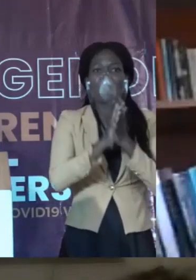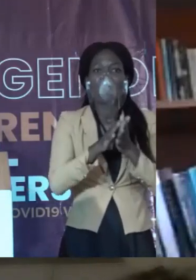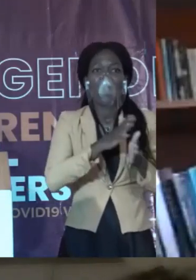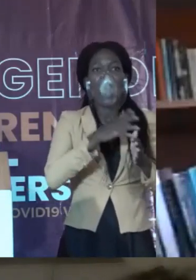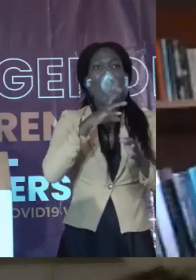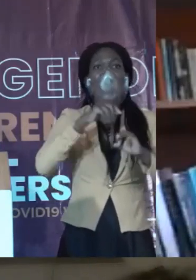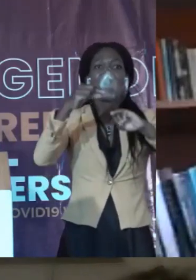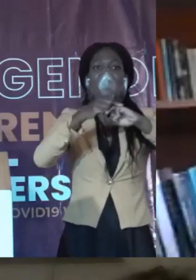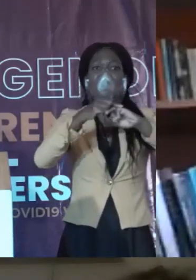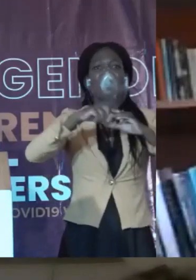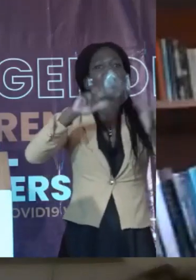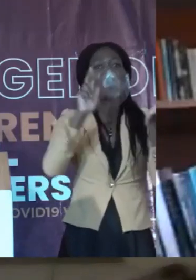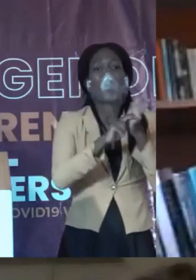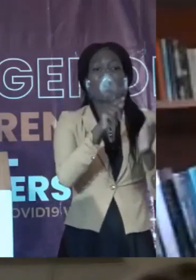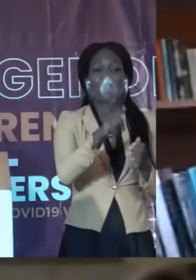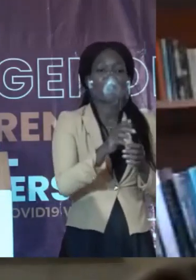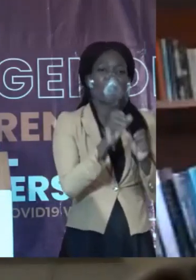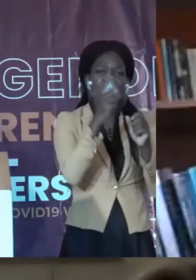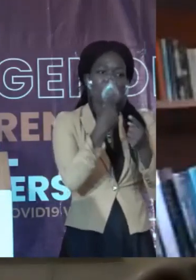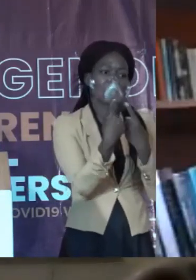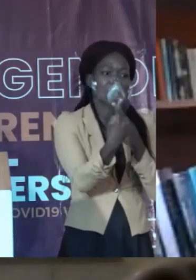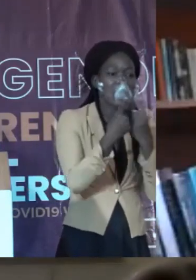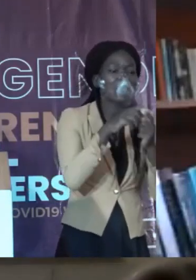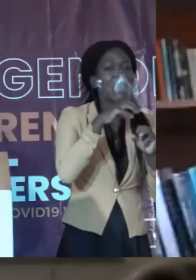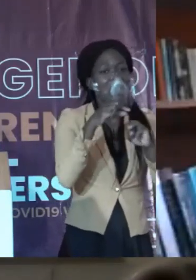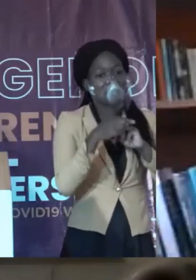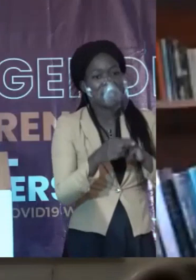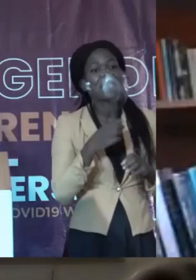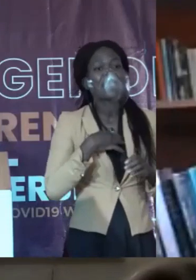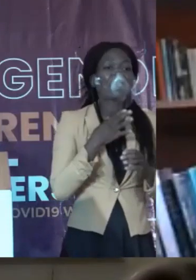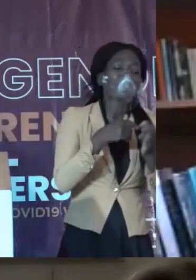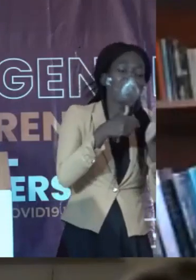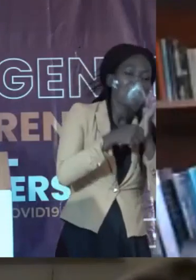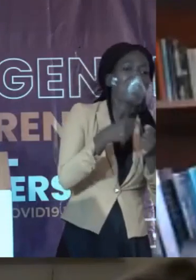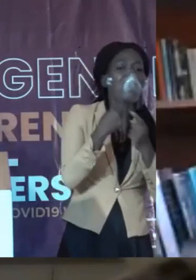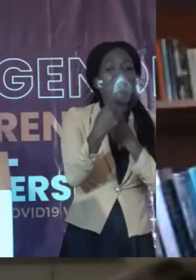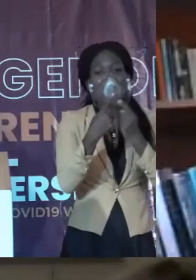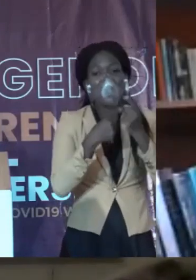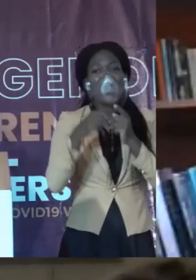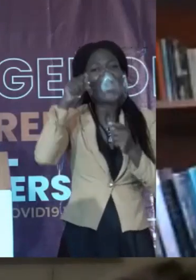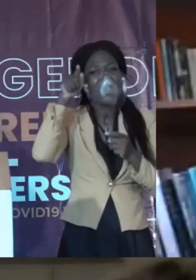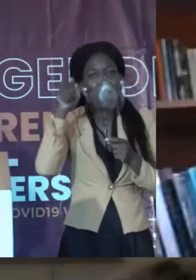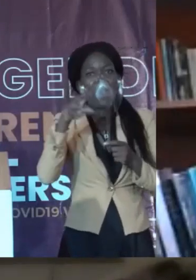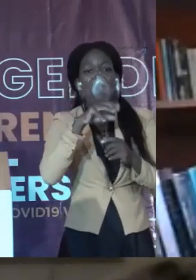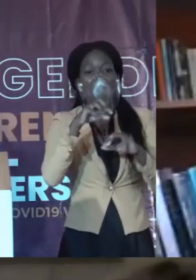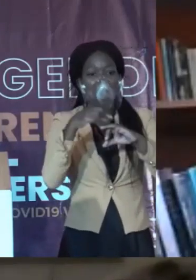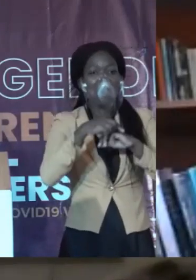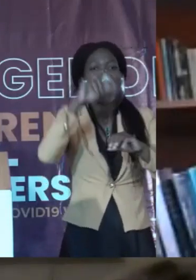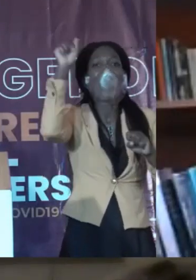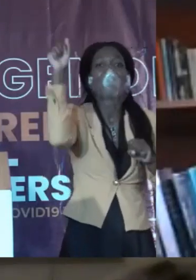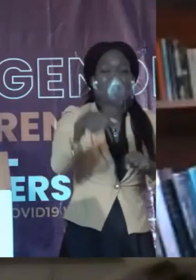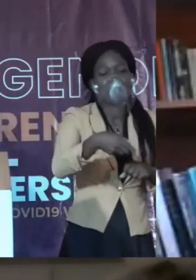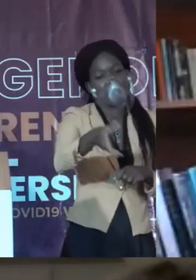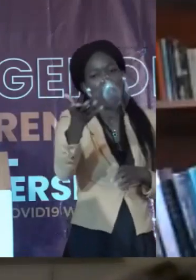considered to be shared asset within the family. So the private is political. The private